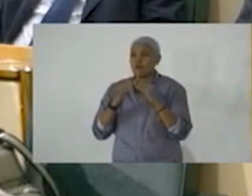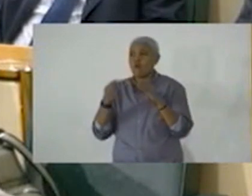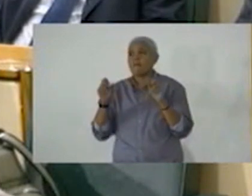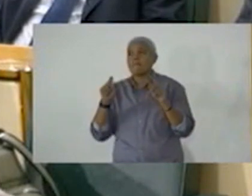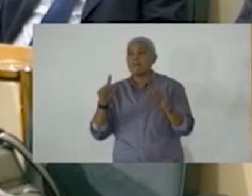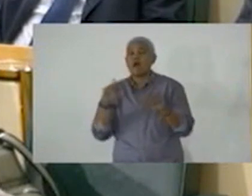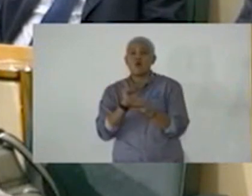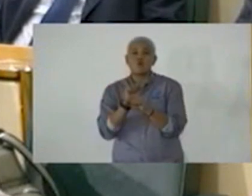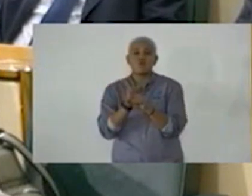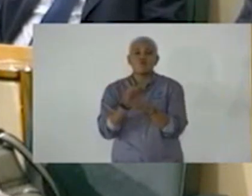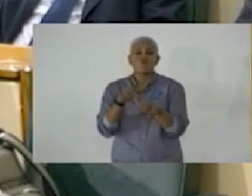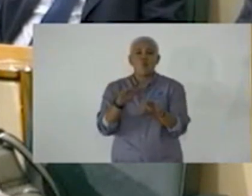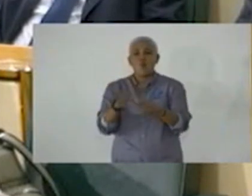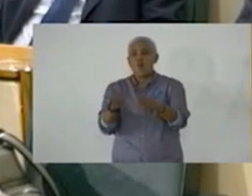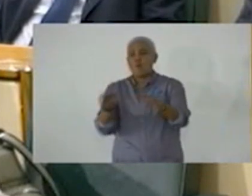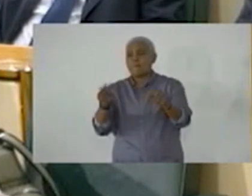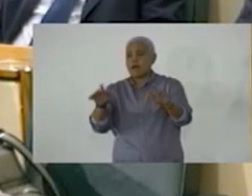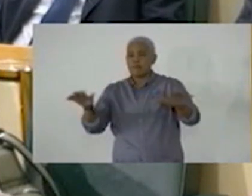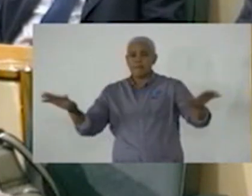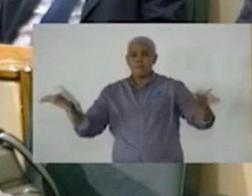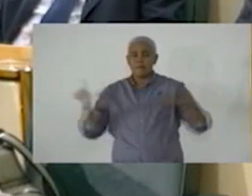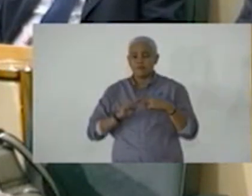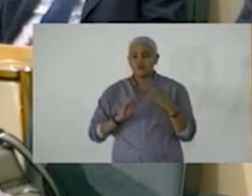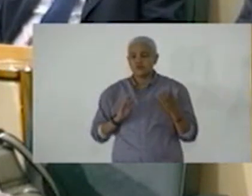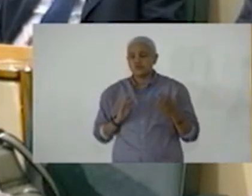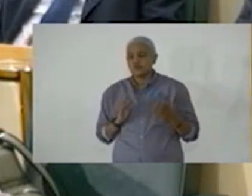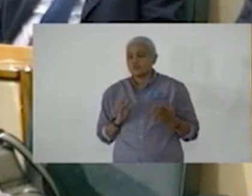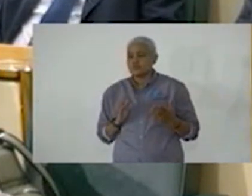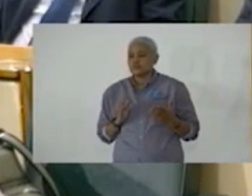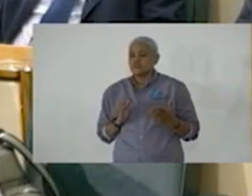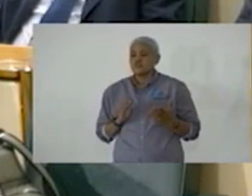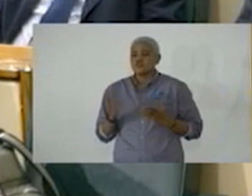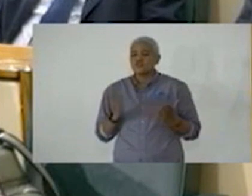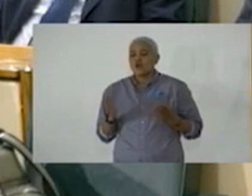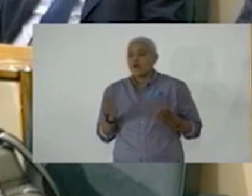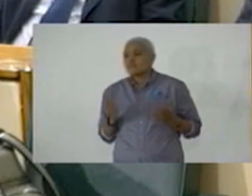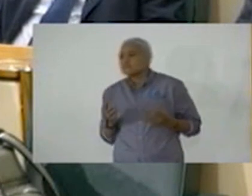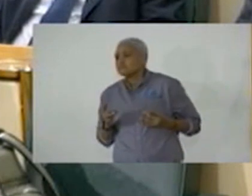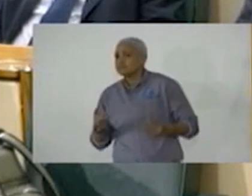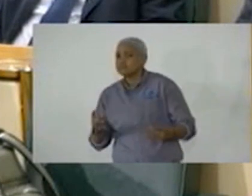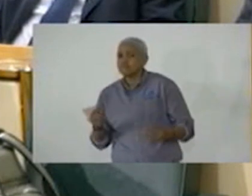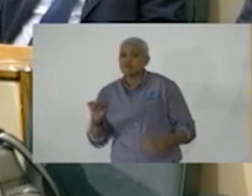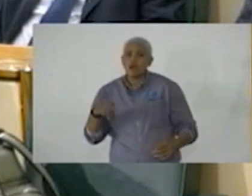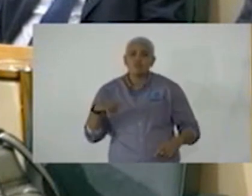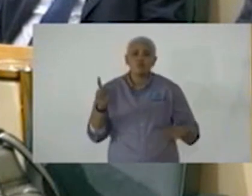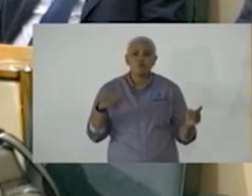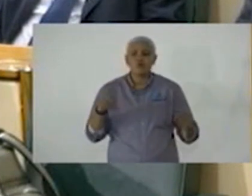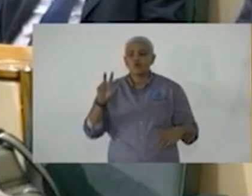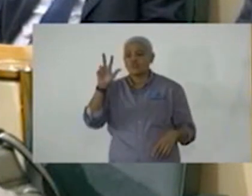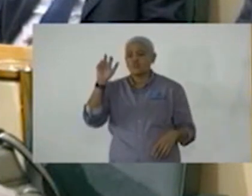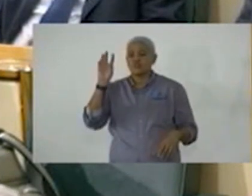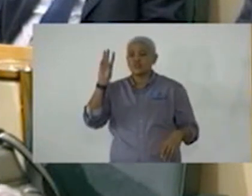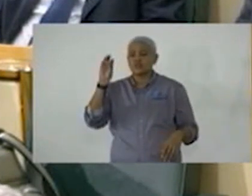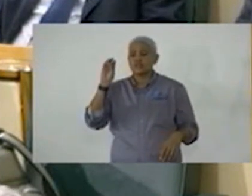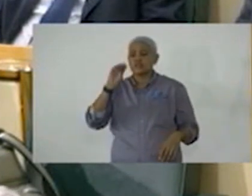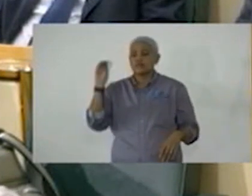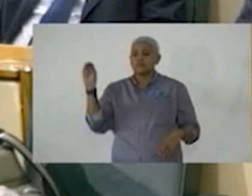roads and make surfaces drivable is $360